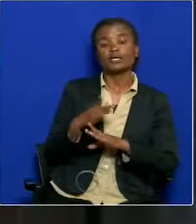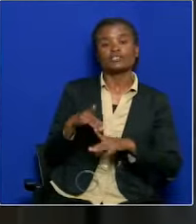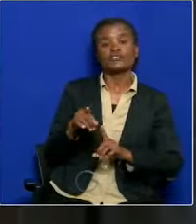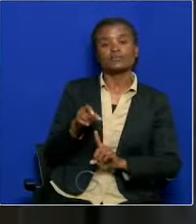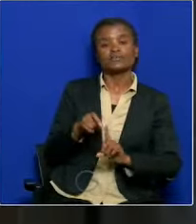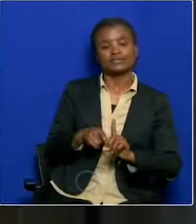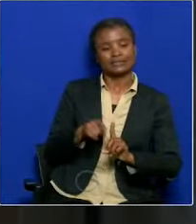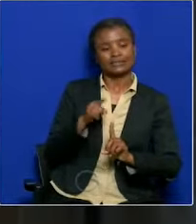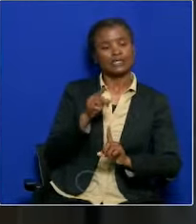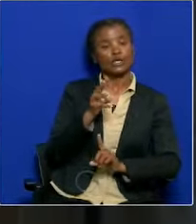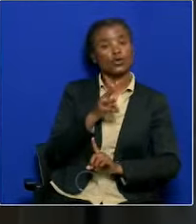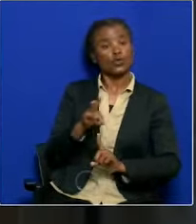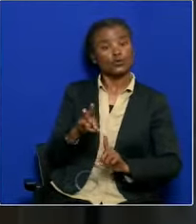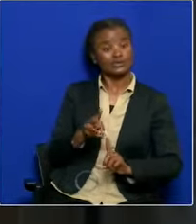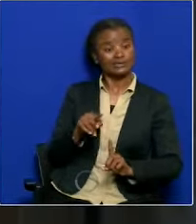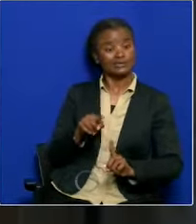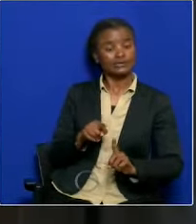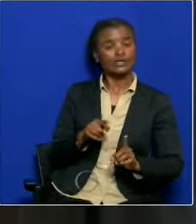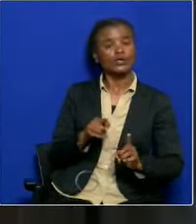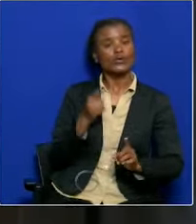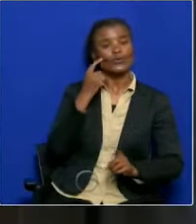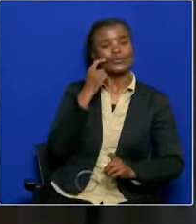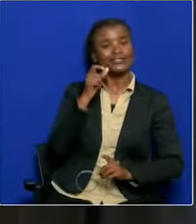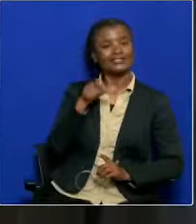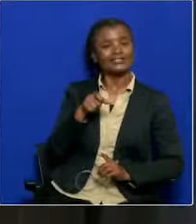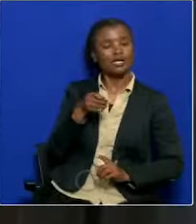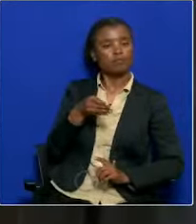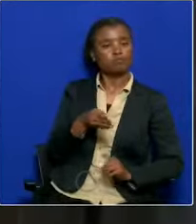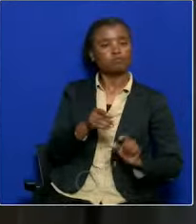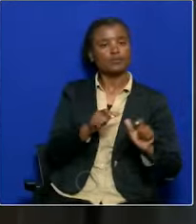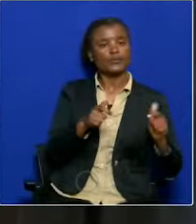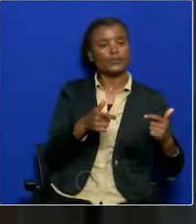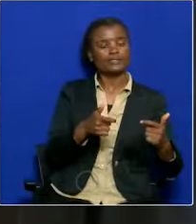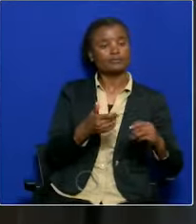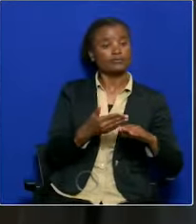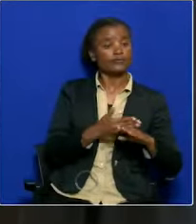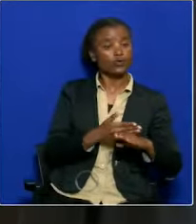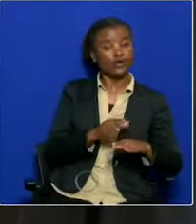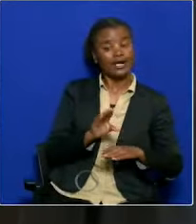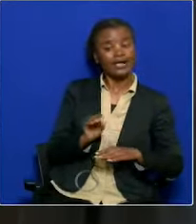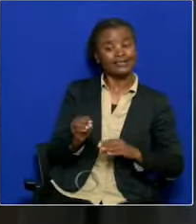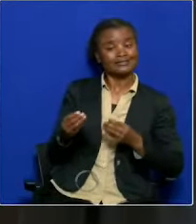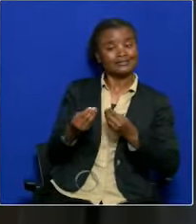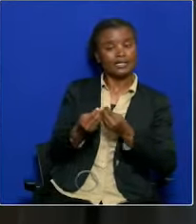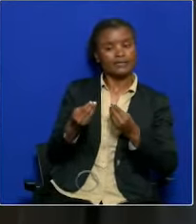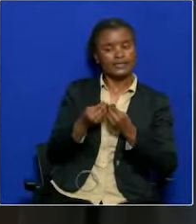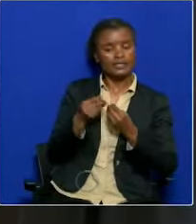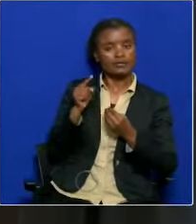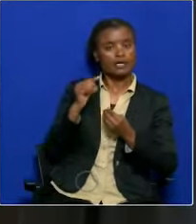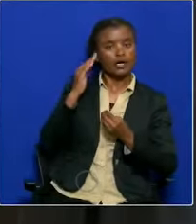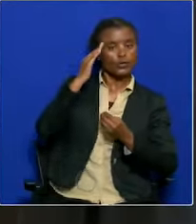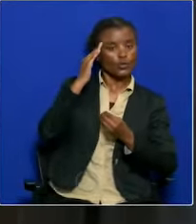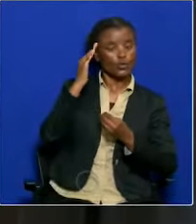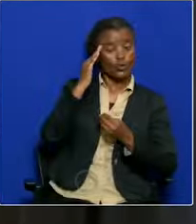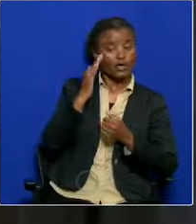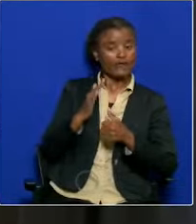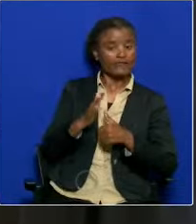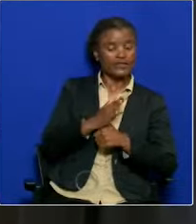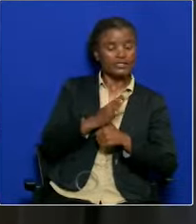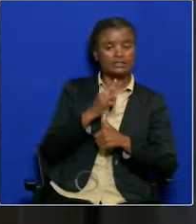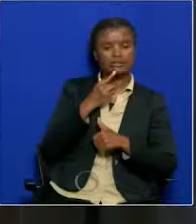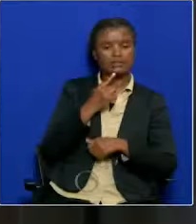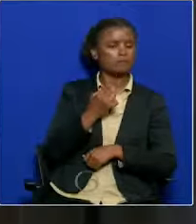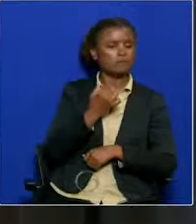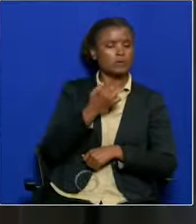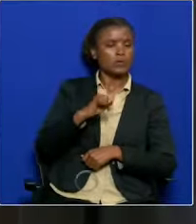many times that when they are asked things that should be within their knowledge, first they deny them, they claim not to